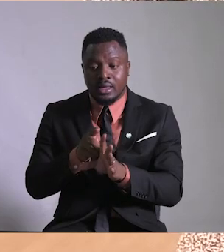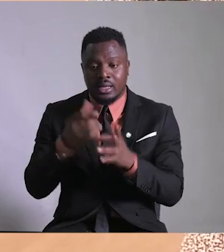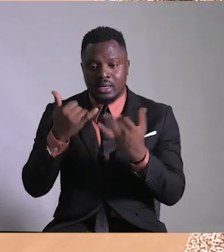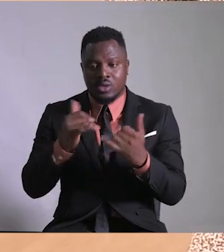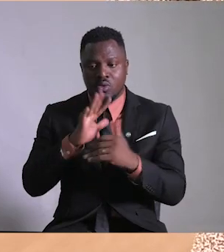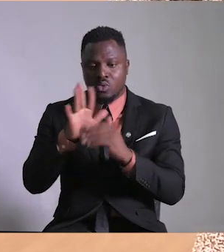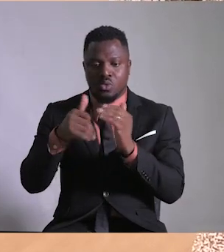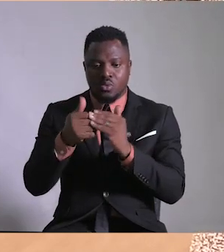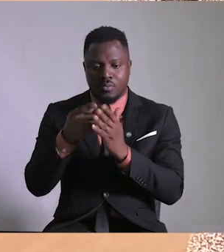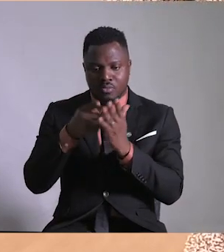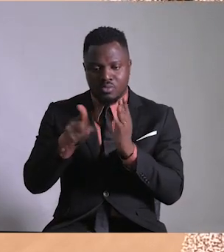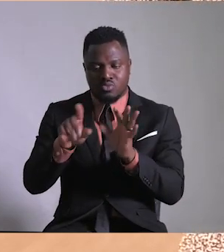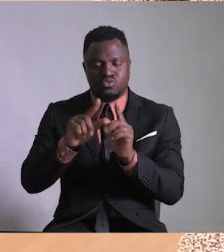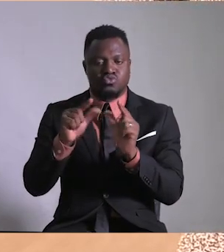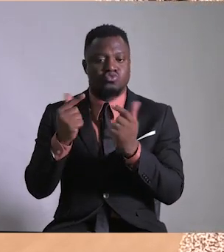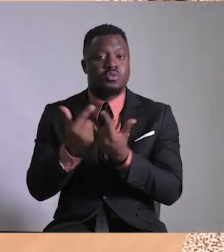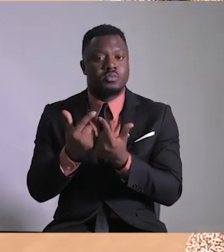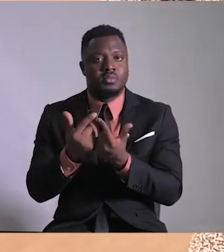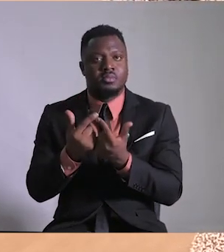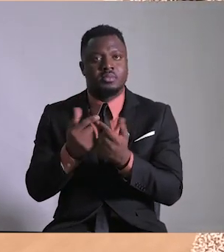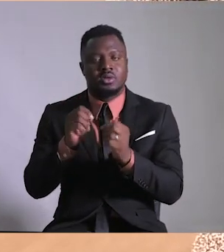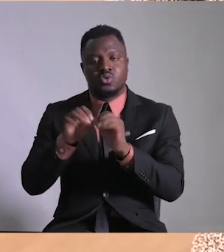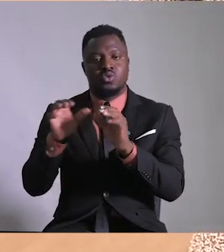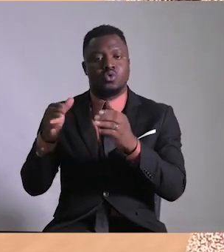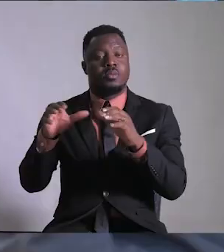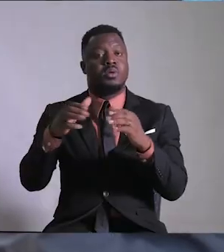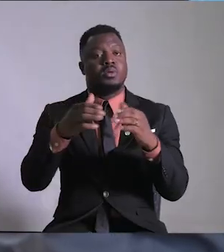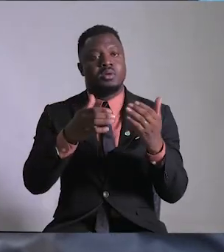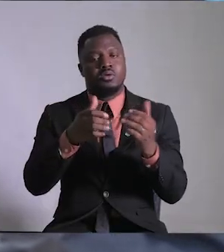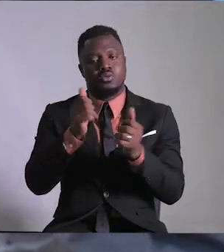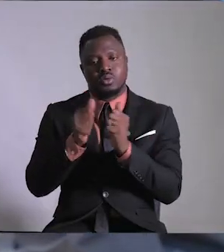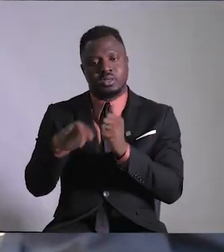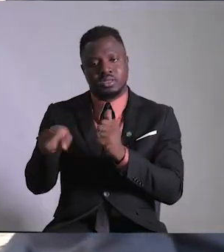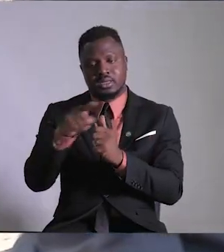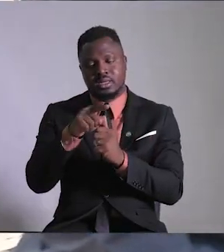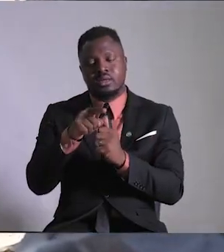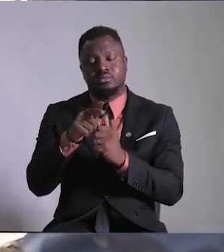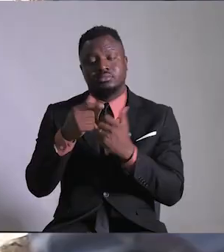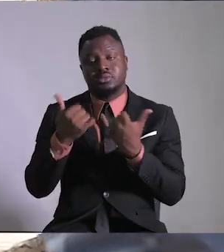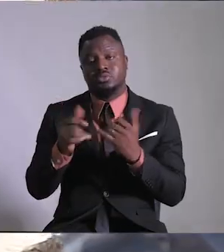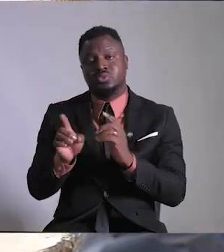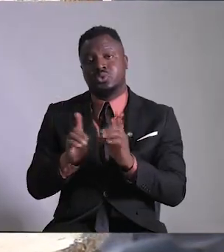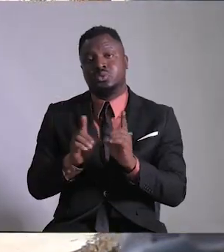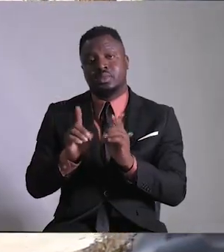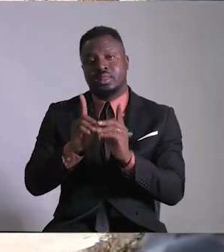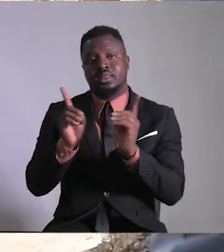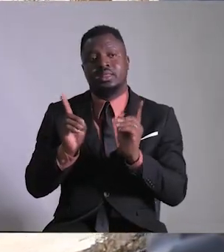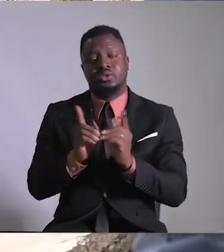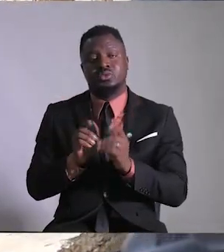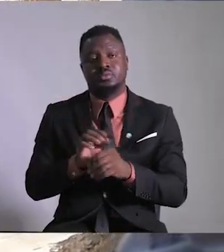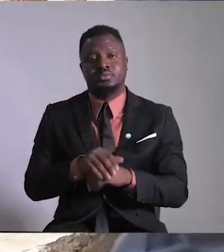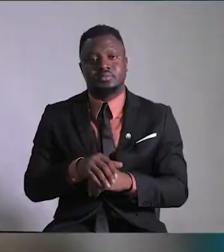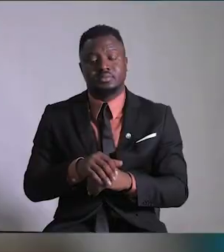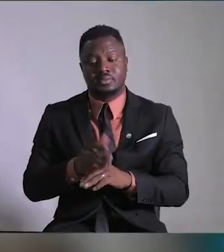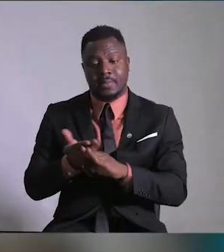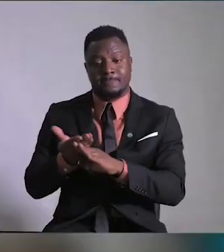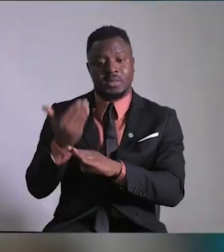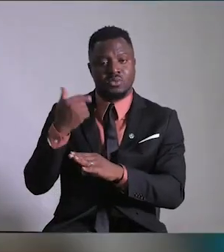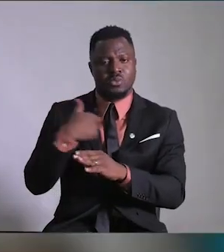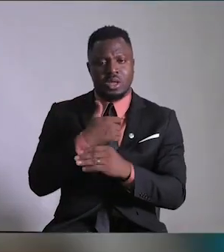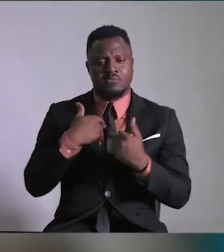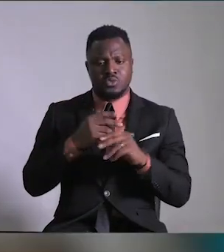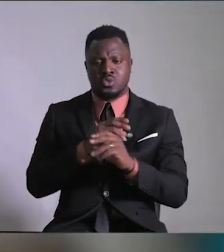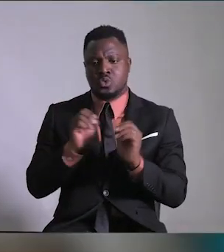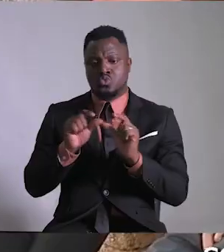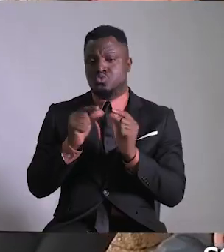disabilities are now all formed in their groups within the communities in which Mamprogu Maduri district is covered.